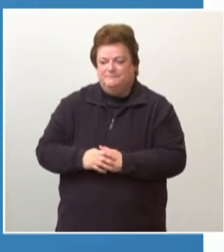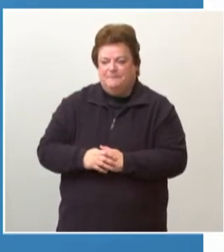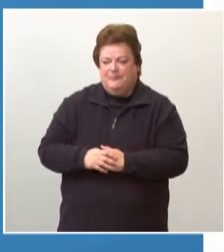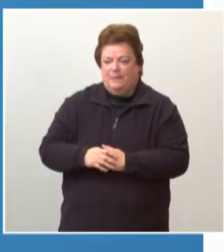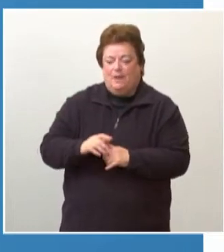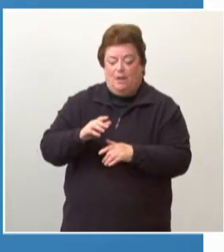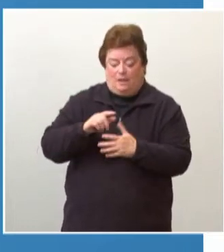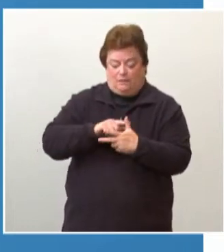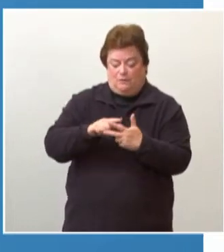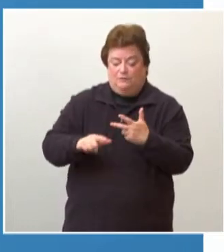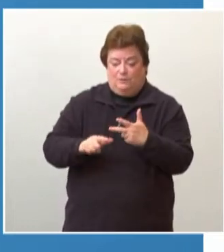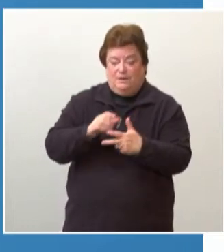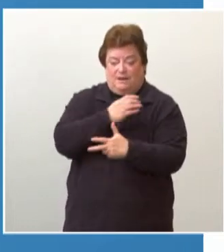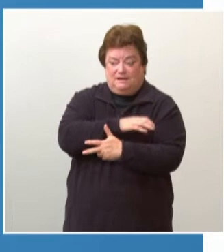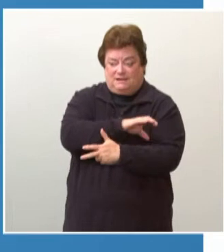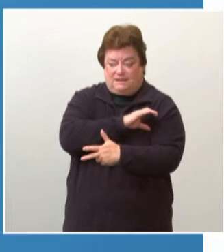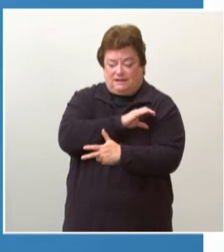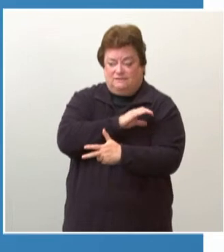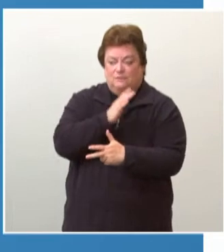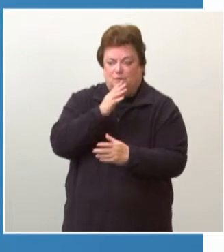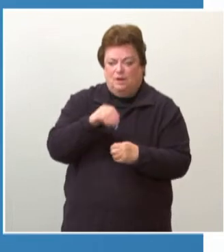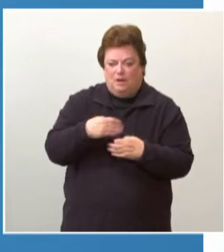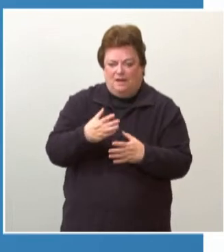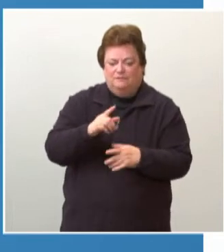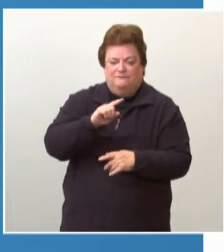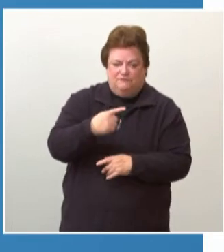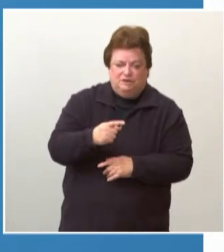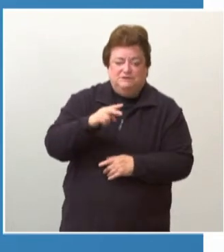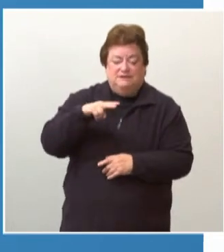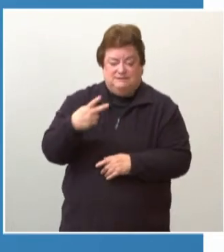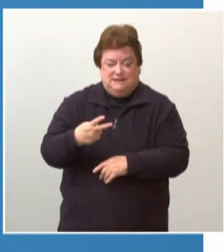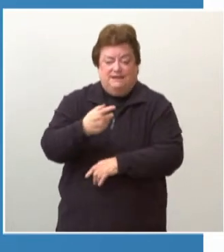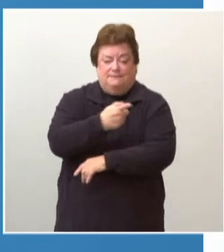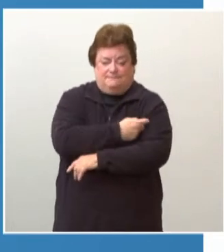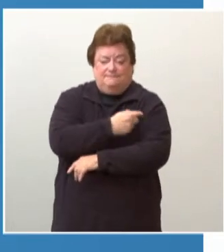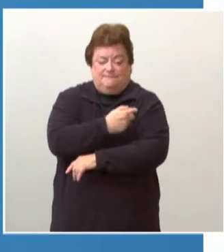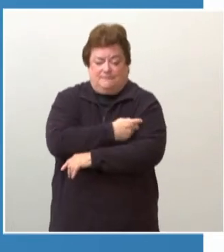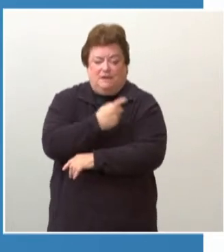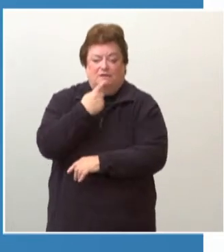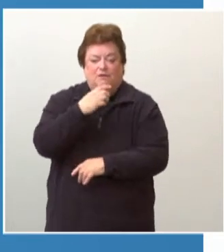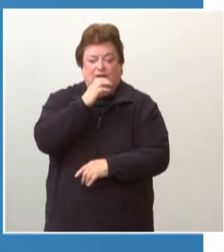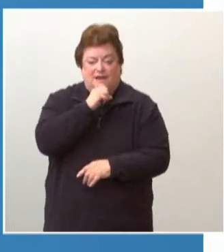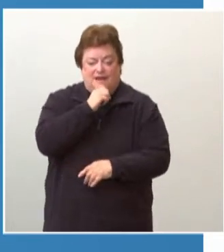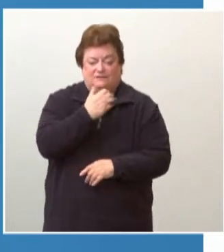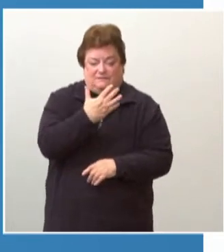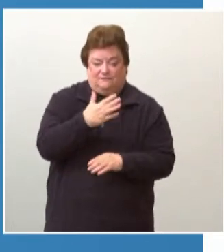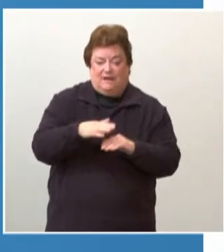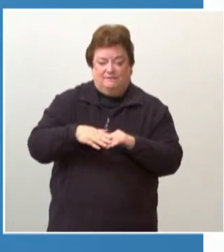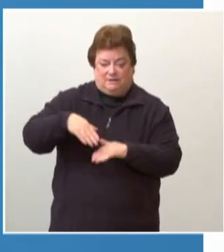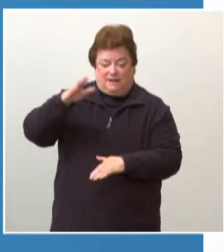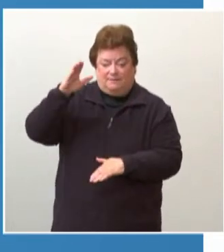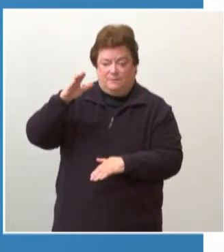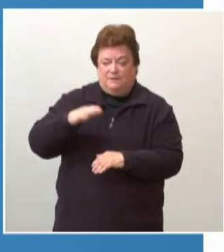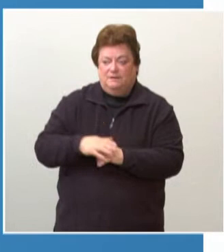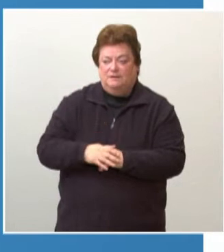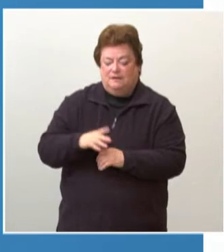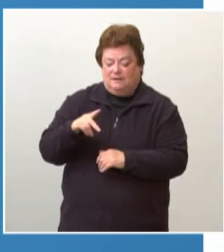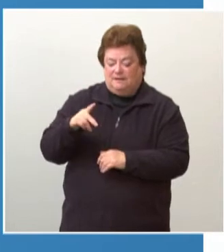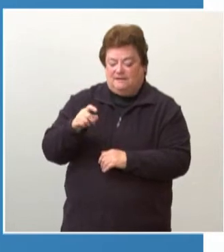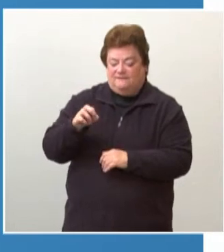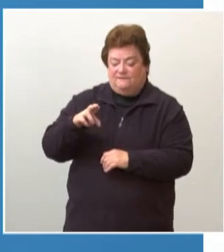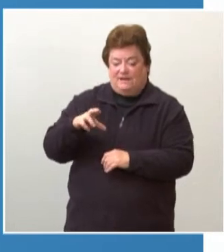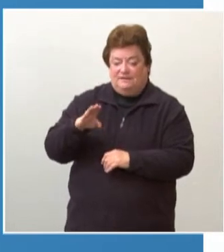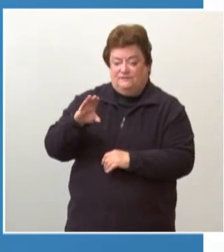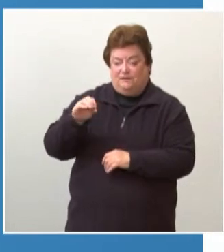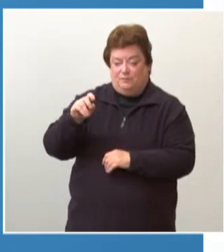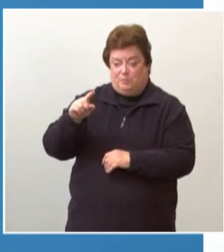All 3 of these clinics will also offer first and second doses for those age 5 and older. Pfizer booster